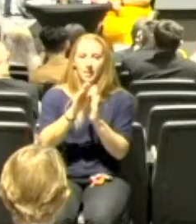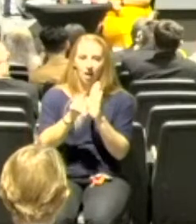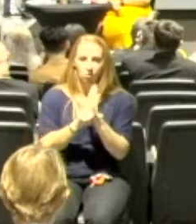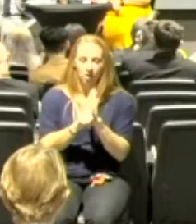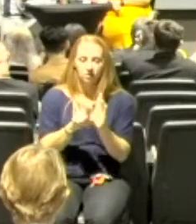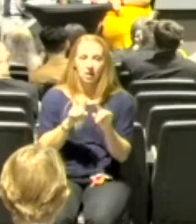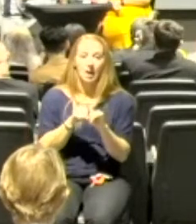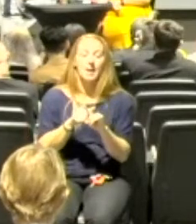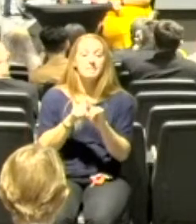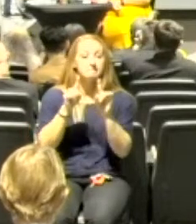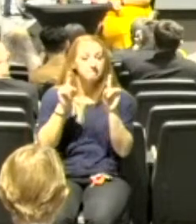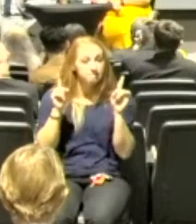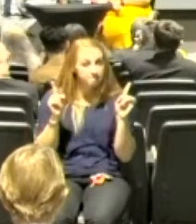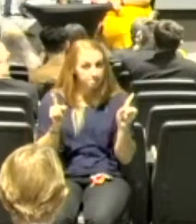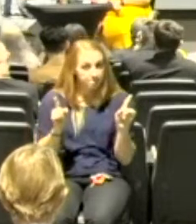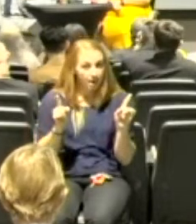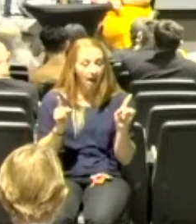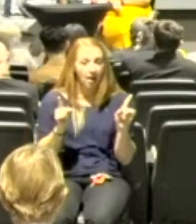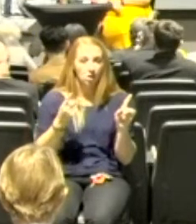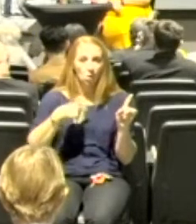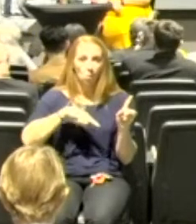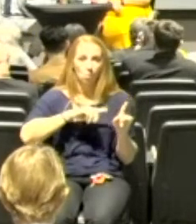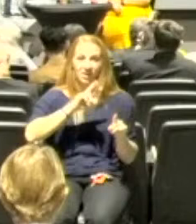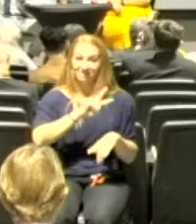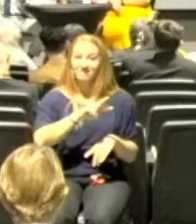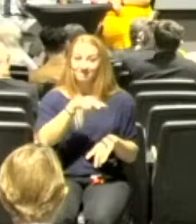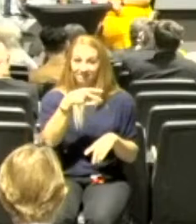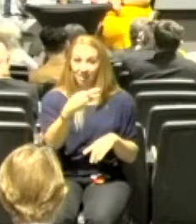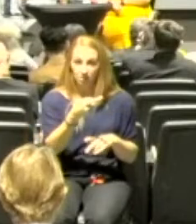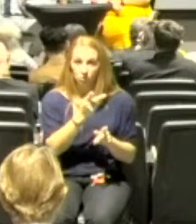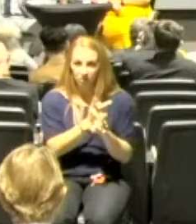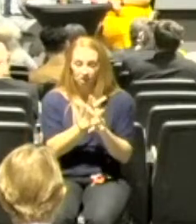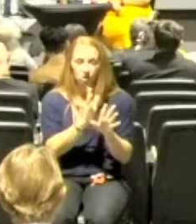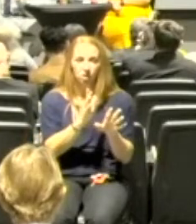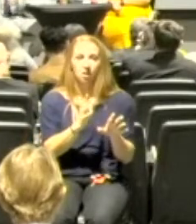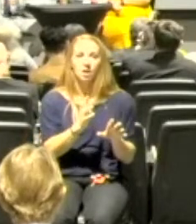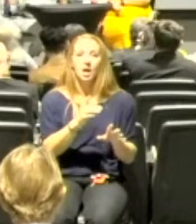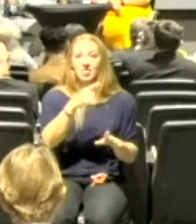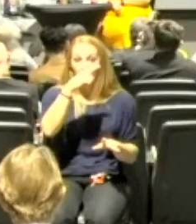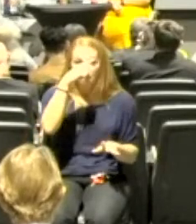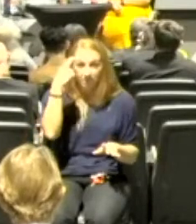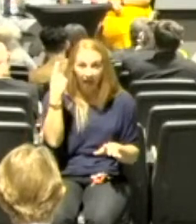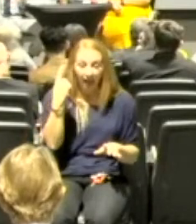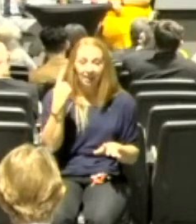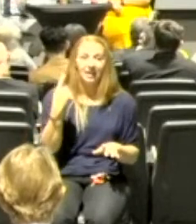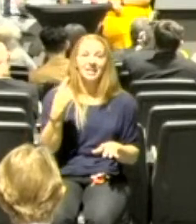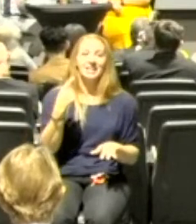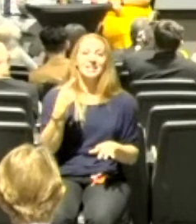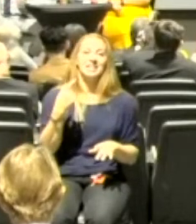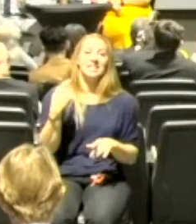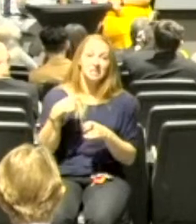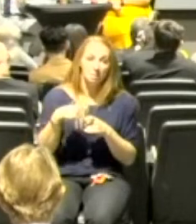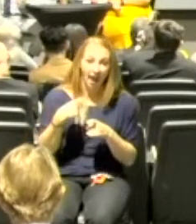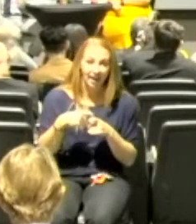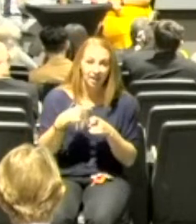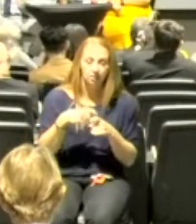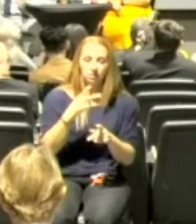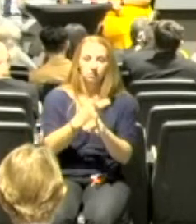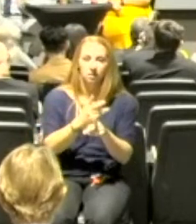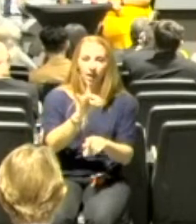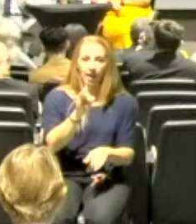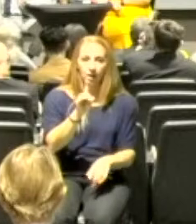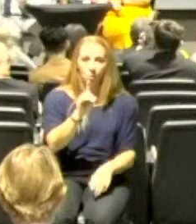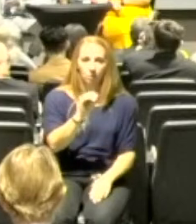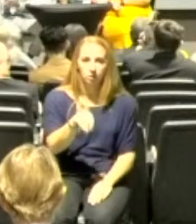reversed equity gaps when it comes to retention. We've flipped them on their heads. In this past year, our Black and Hispanic students have a retention rate of